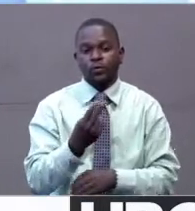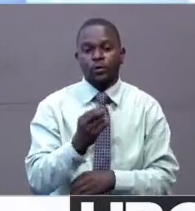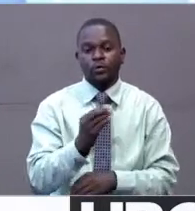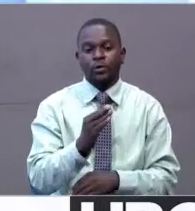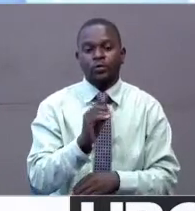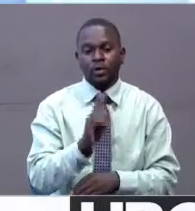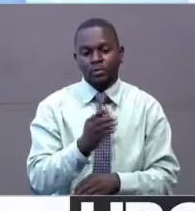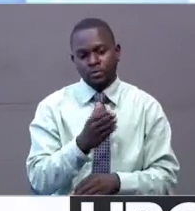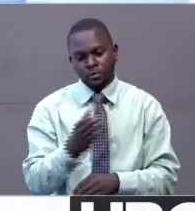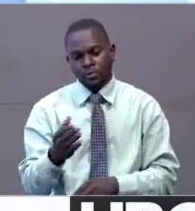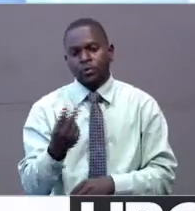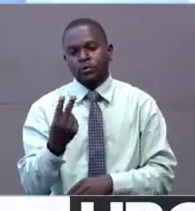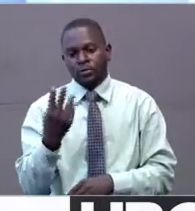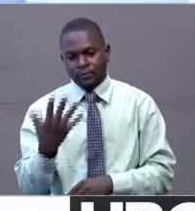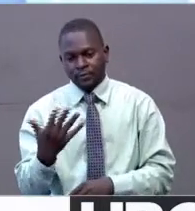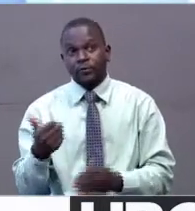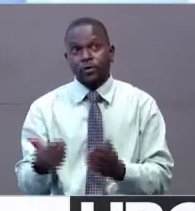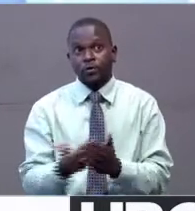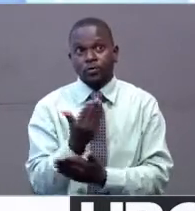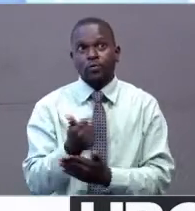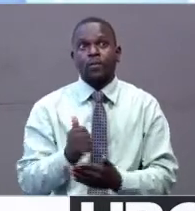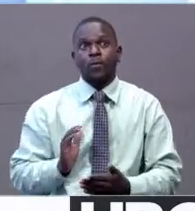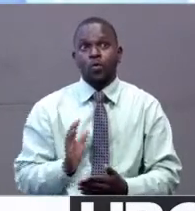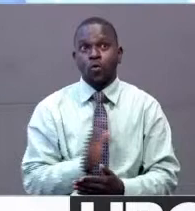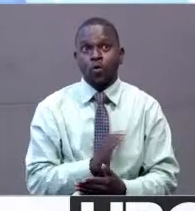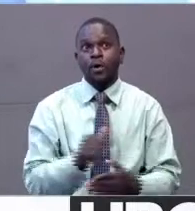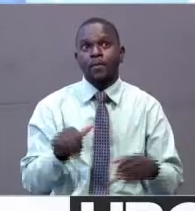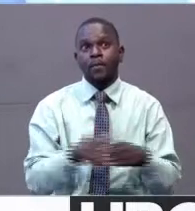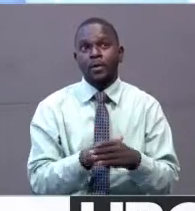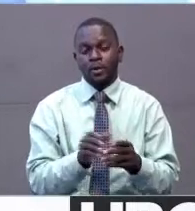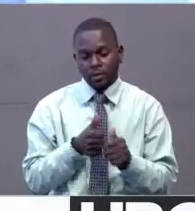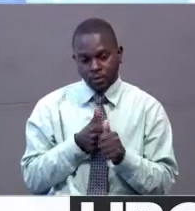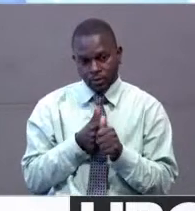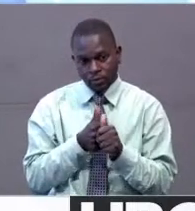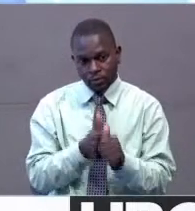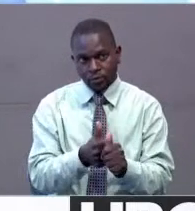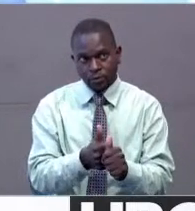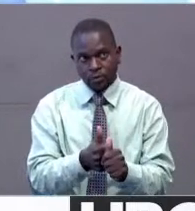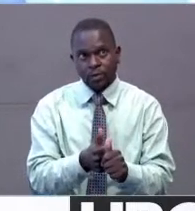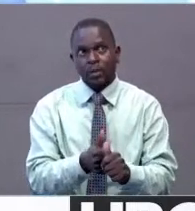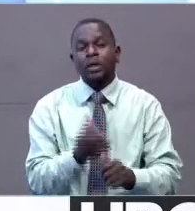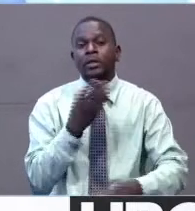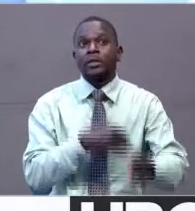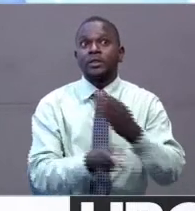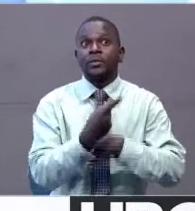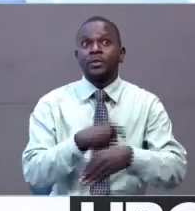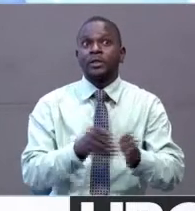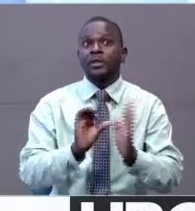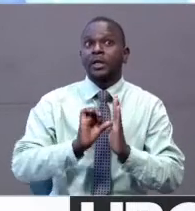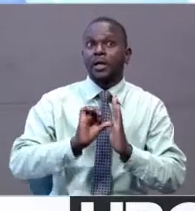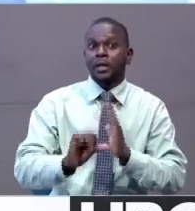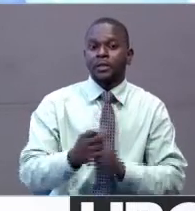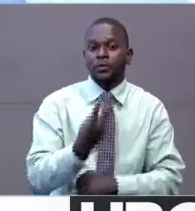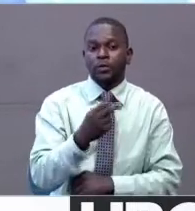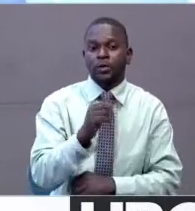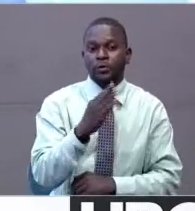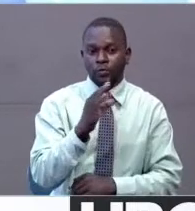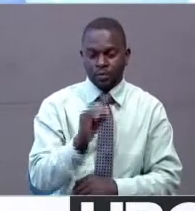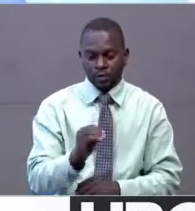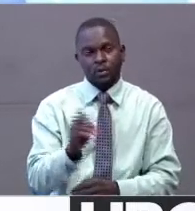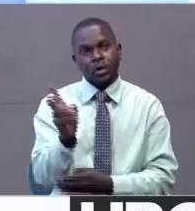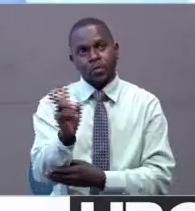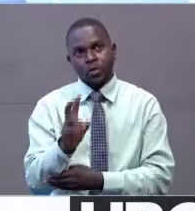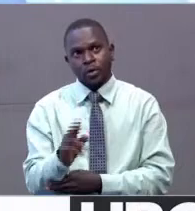2021-2025. The new board members have also been encouraged to follow the Disability Act of 2020 as they monitor